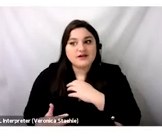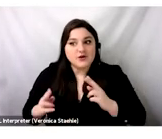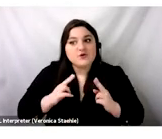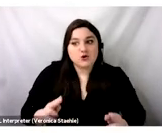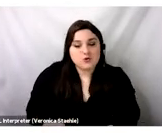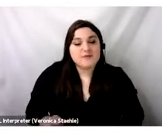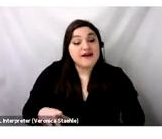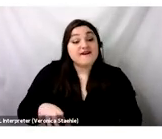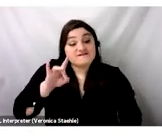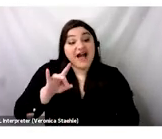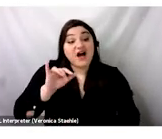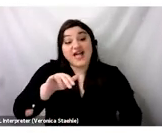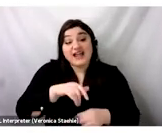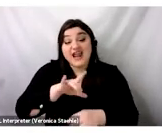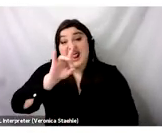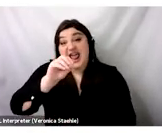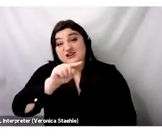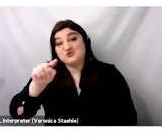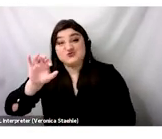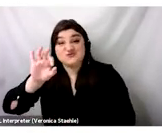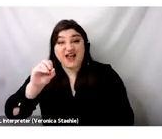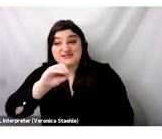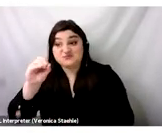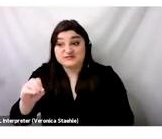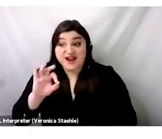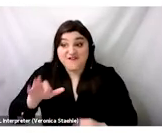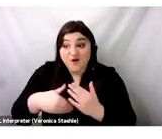90% in individuals in the United States that were tested.